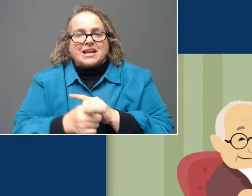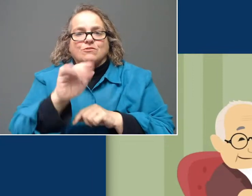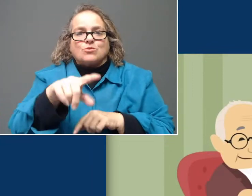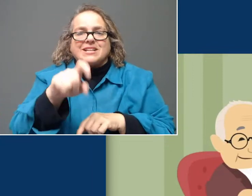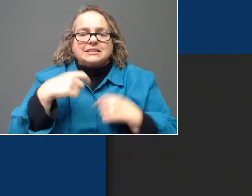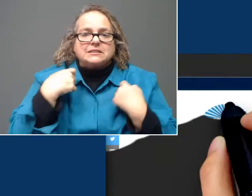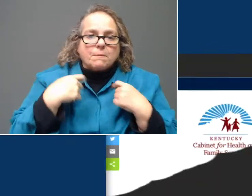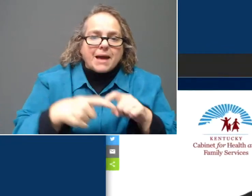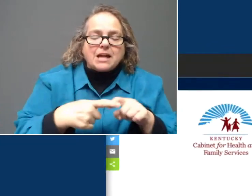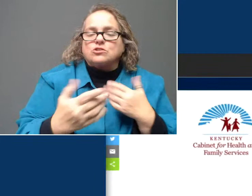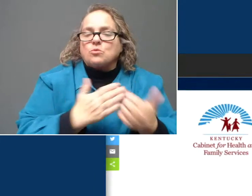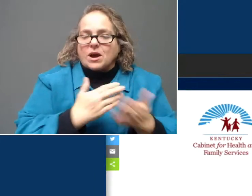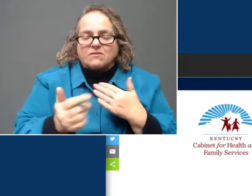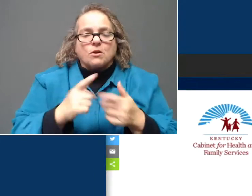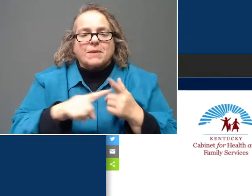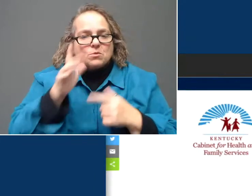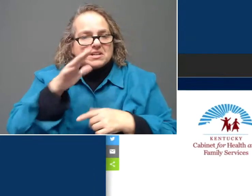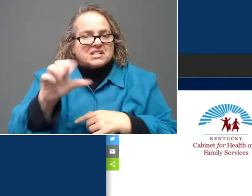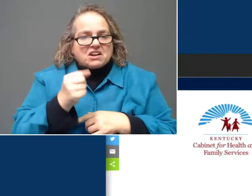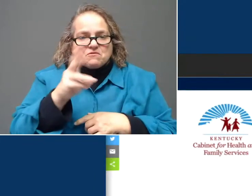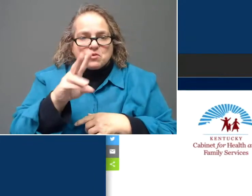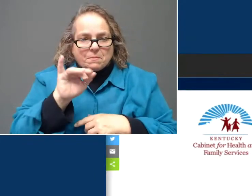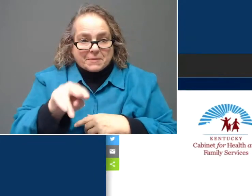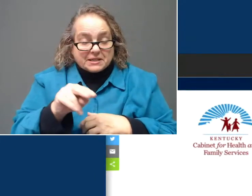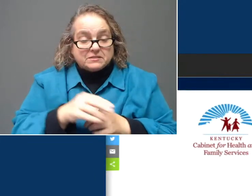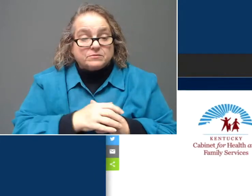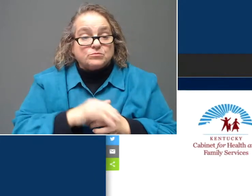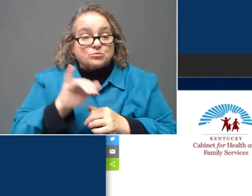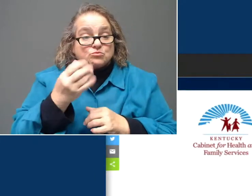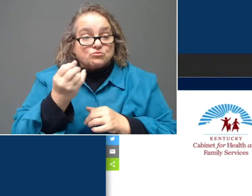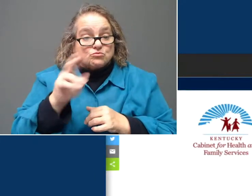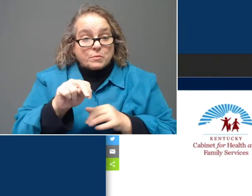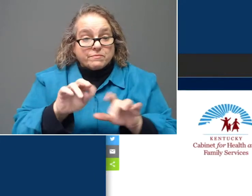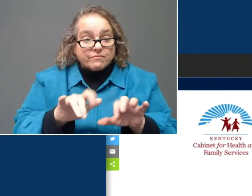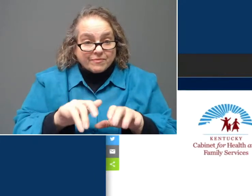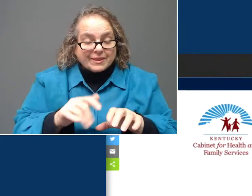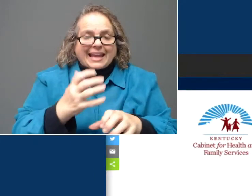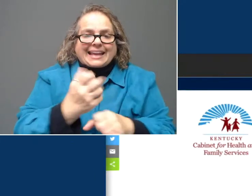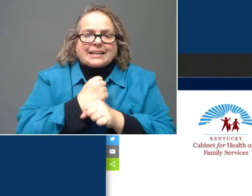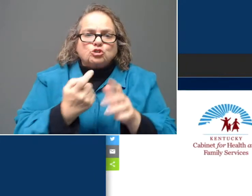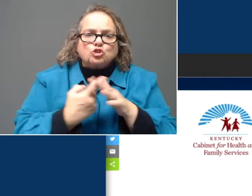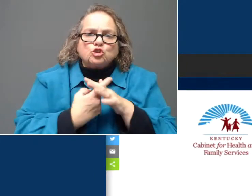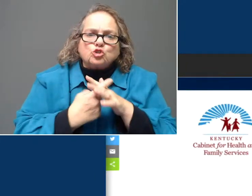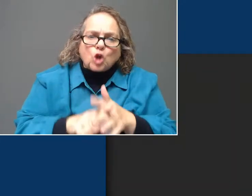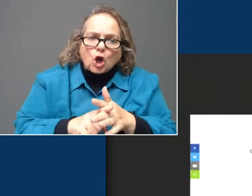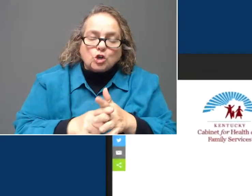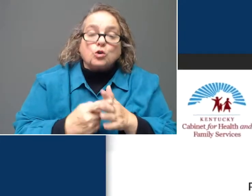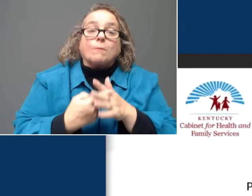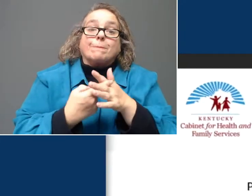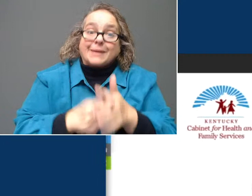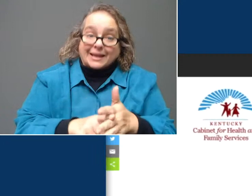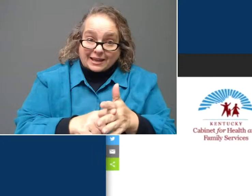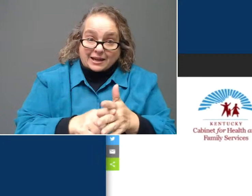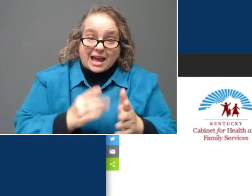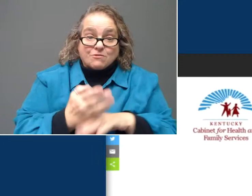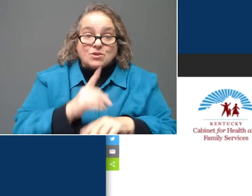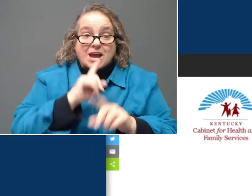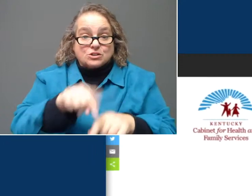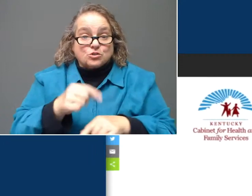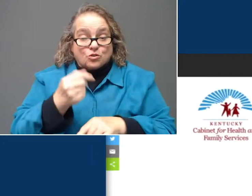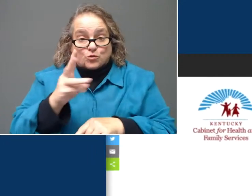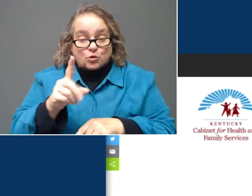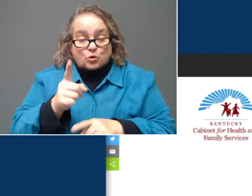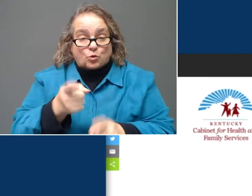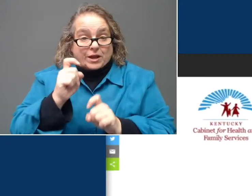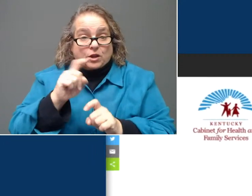minutes. John clicks Get Started to begin. After answering a few quick questions, John sees